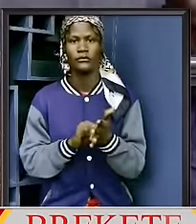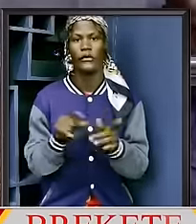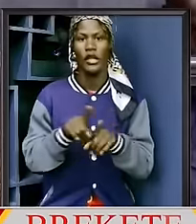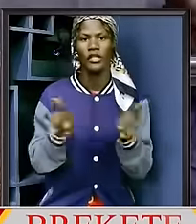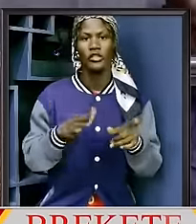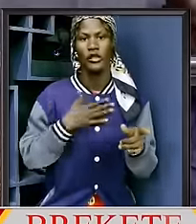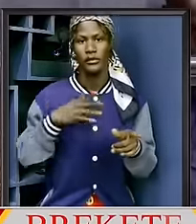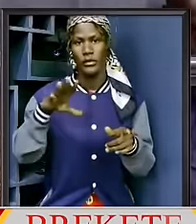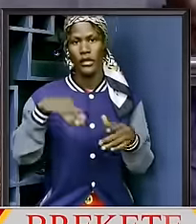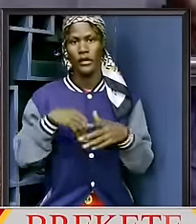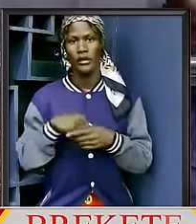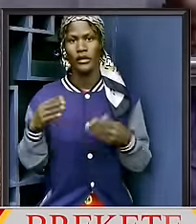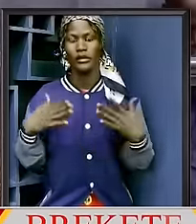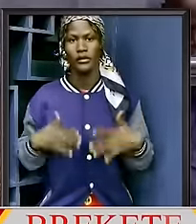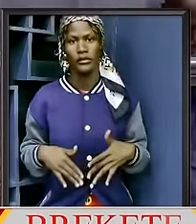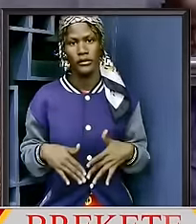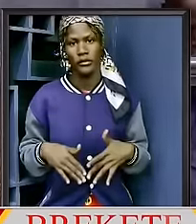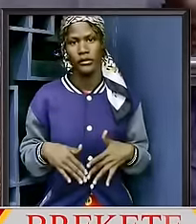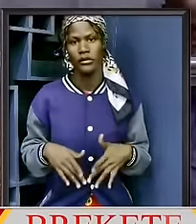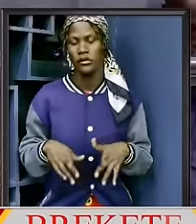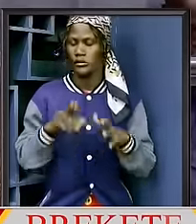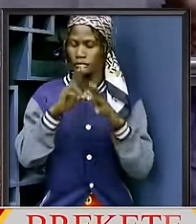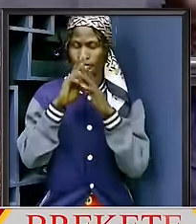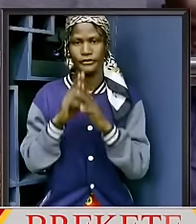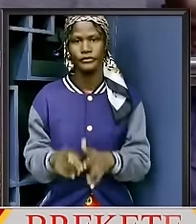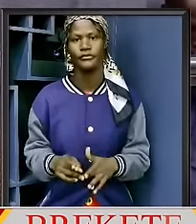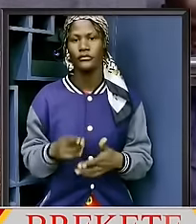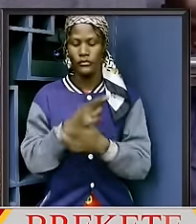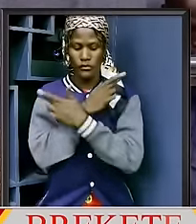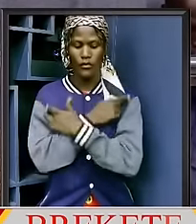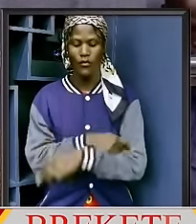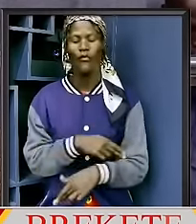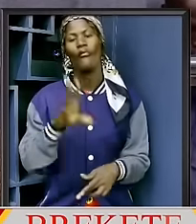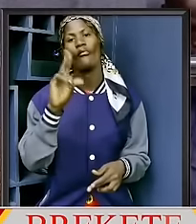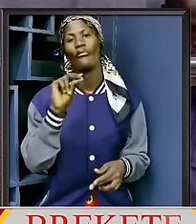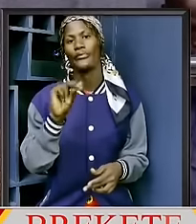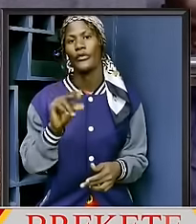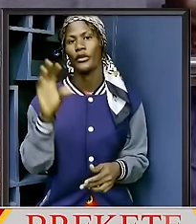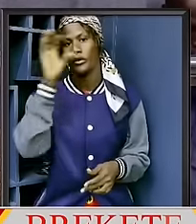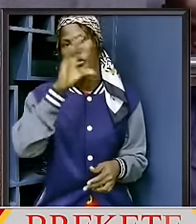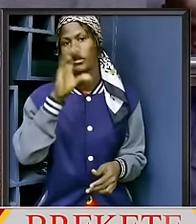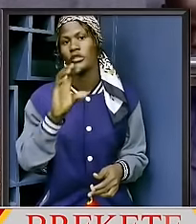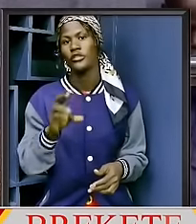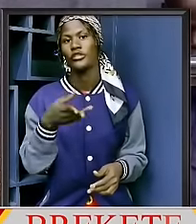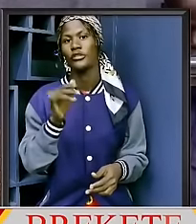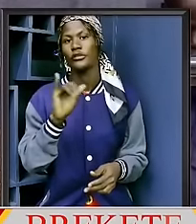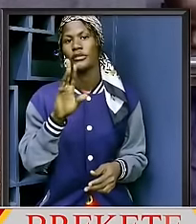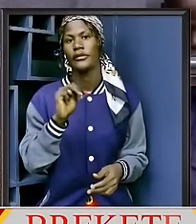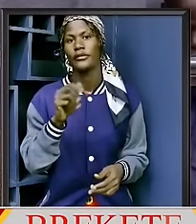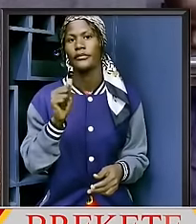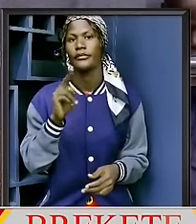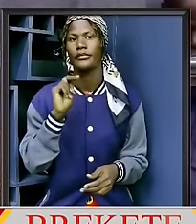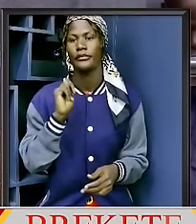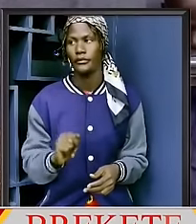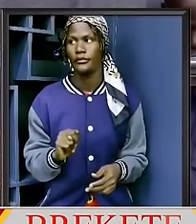wait. I said, no. He said that you need rest. I said, no. Let me go and see the chairman. I called him on Friday,